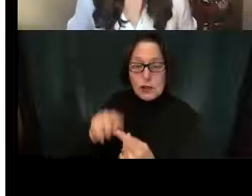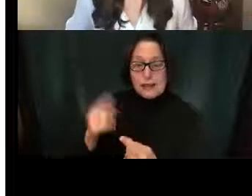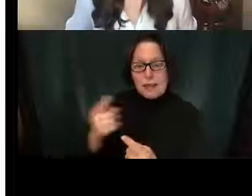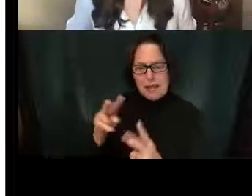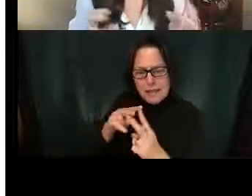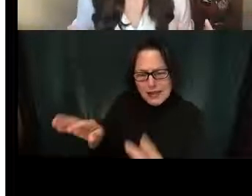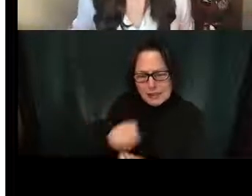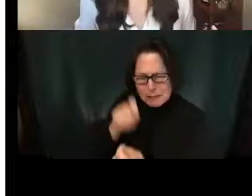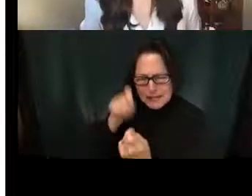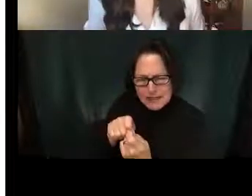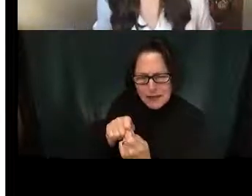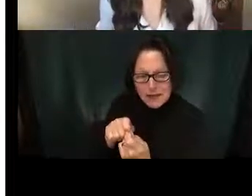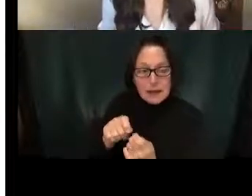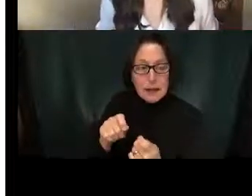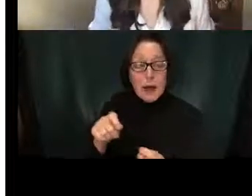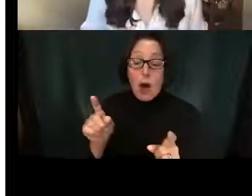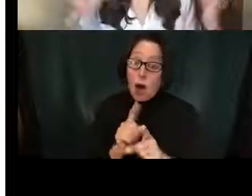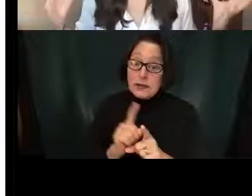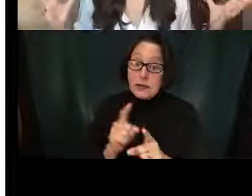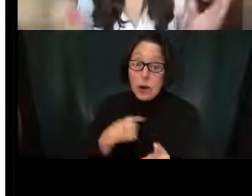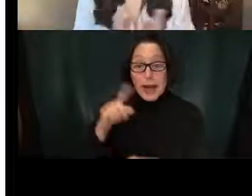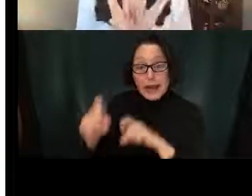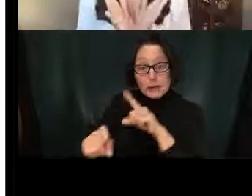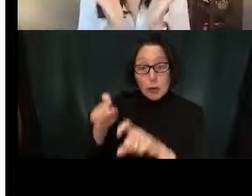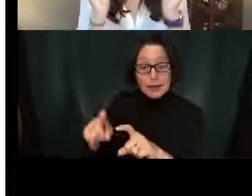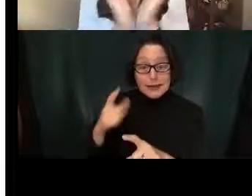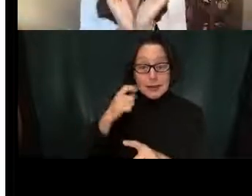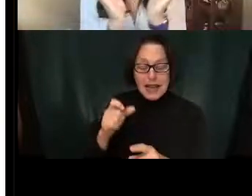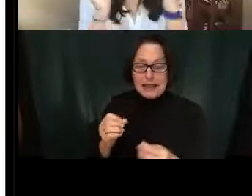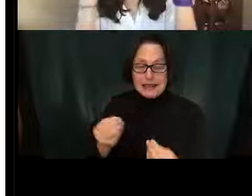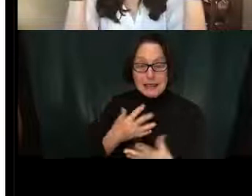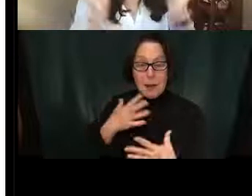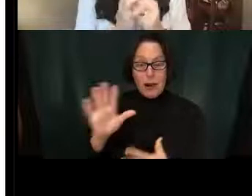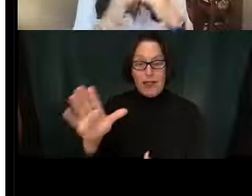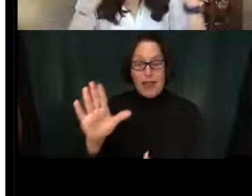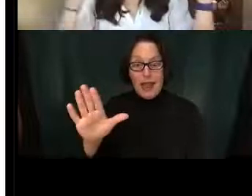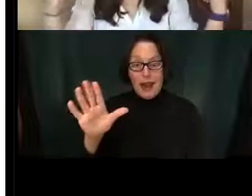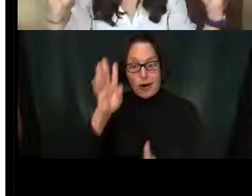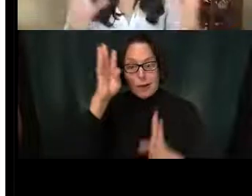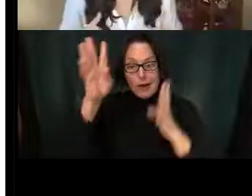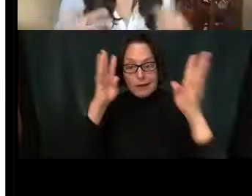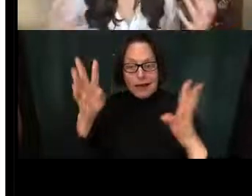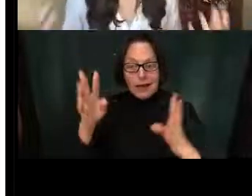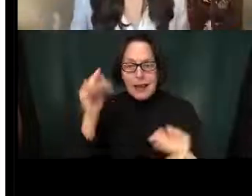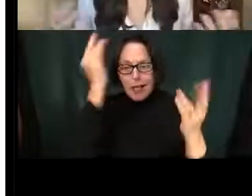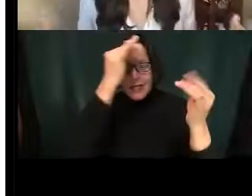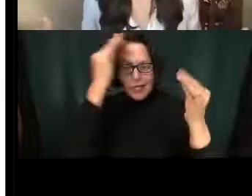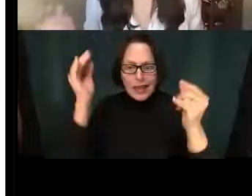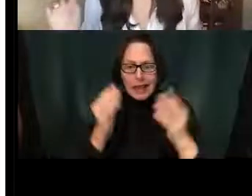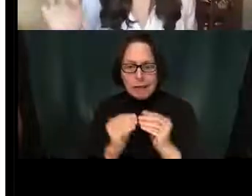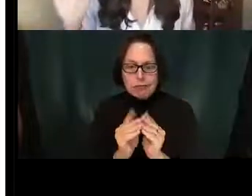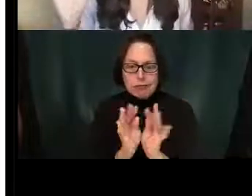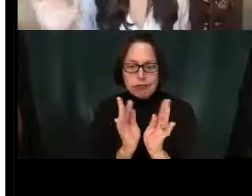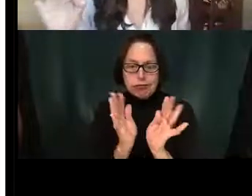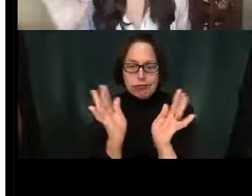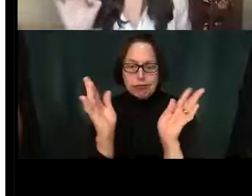specific. We also want to ask questions to inspire creativity. So thinking divergently, expansively, to generate